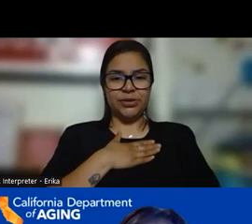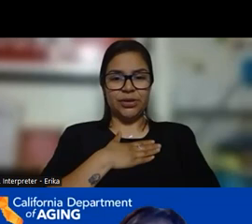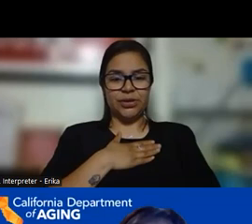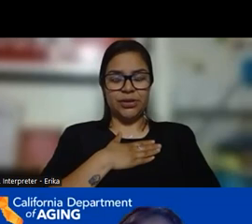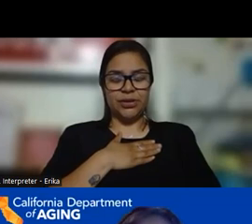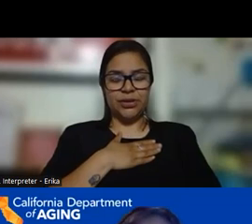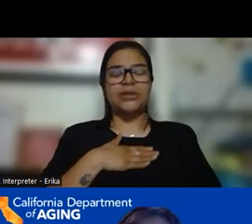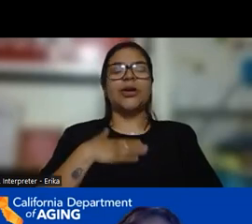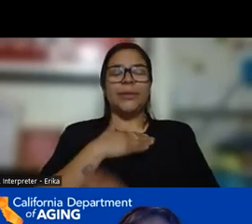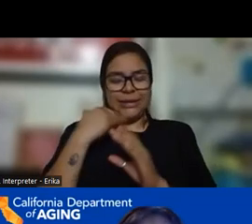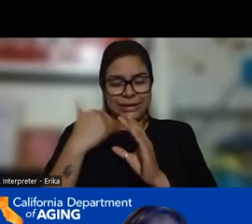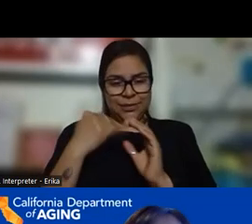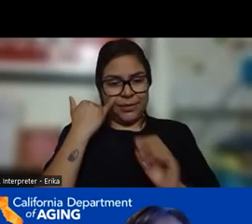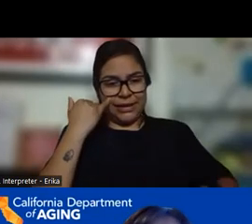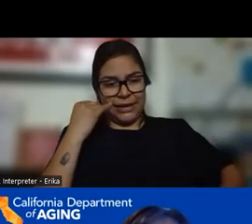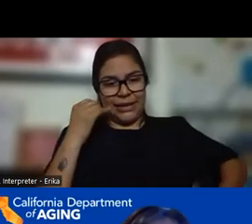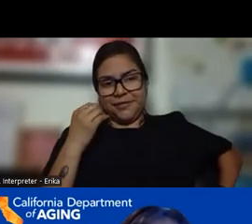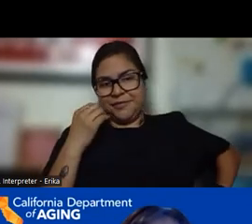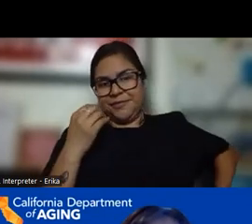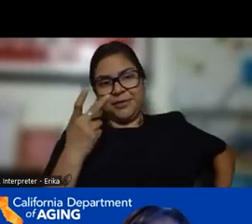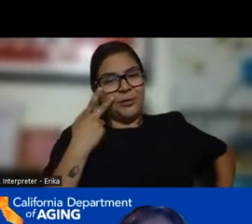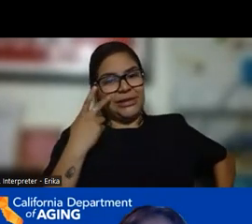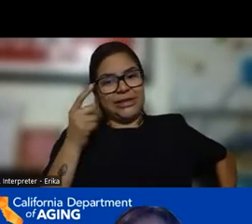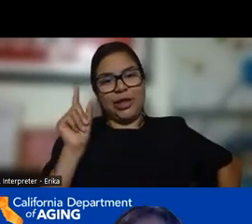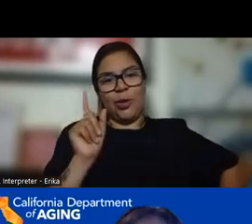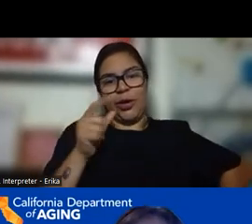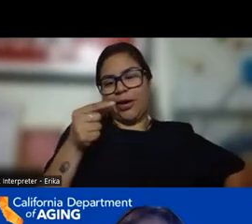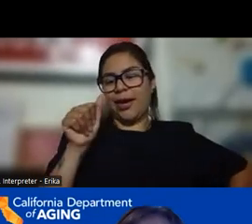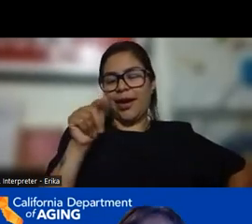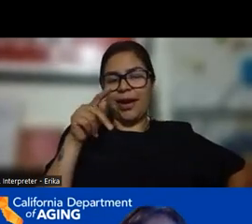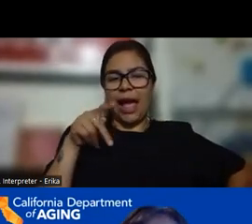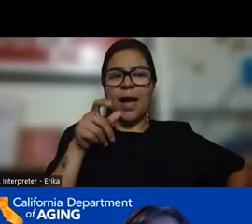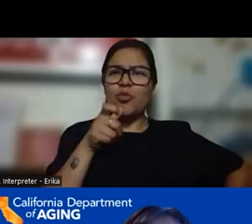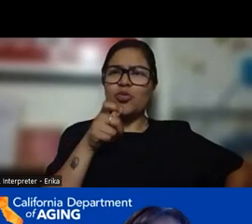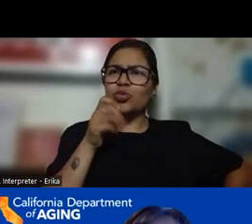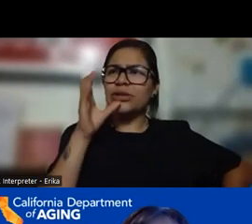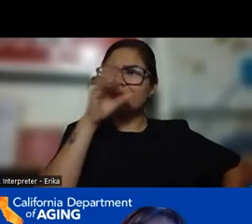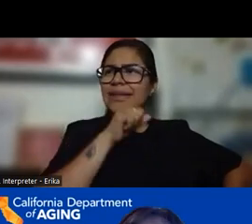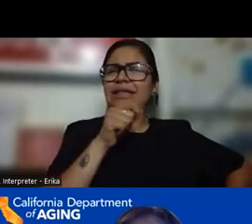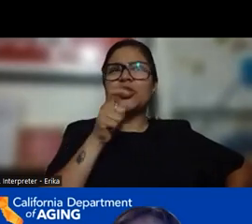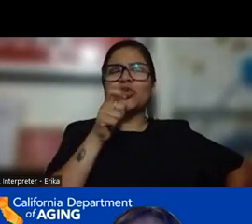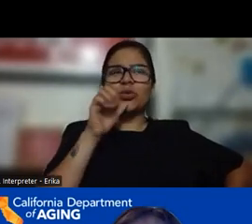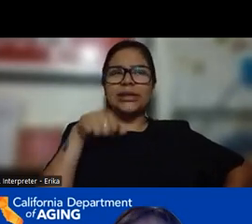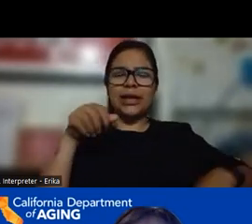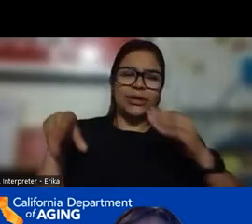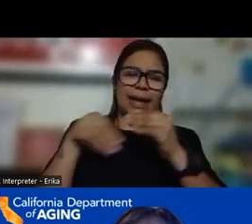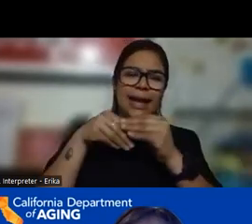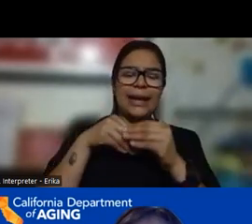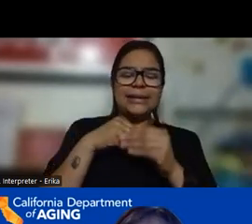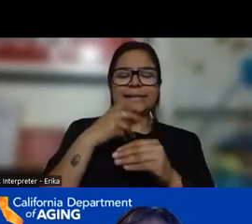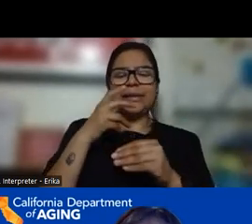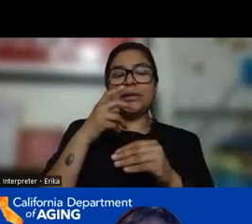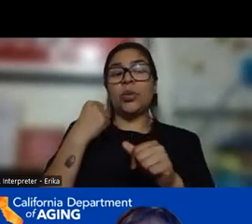CDA team to just look at our gap areas, think about who's missing, who else we can add, and we welcome